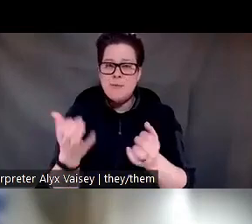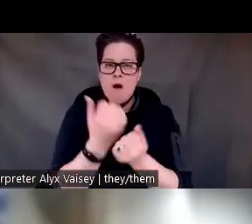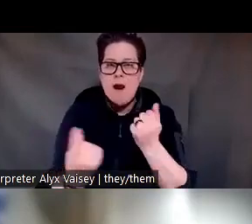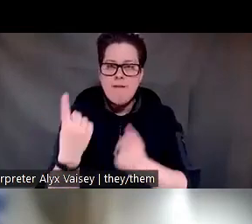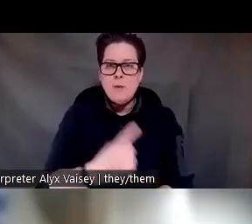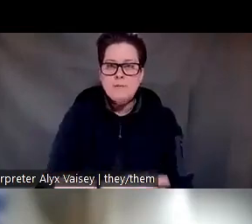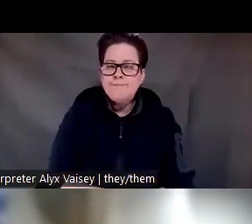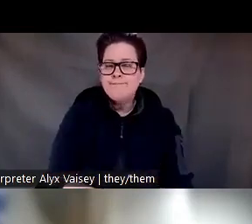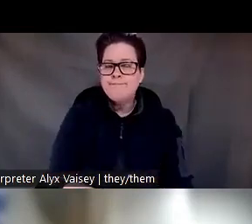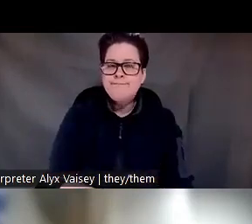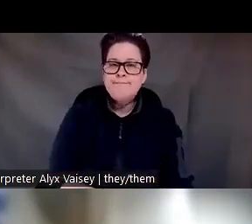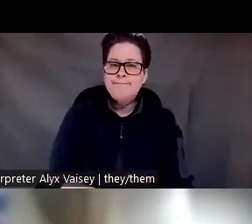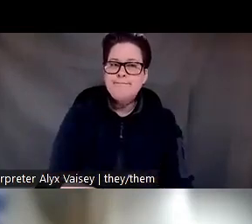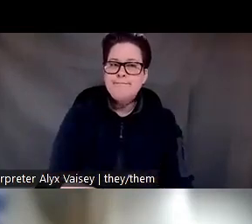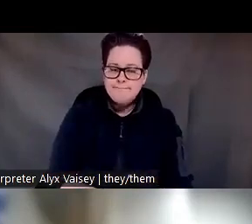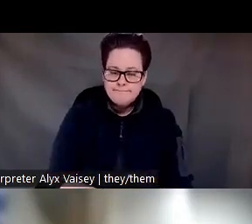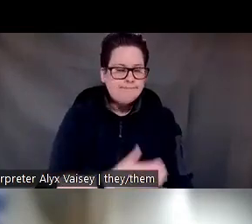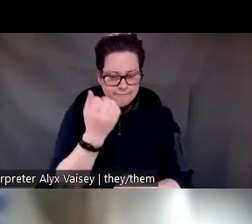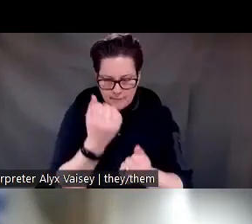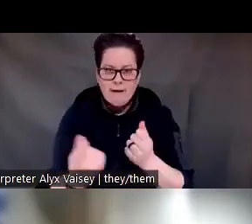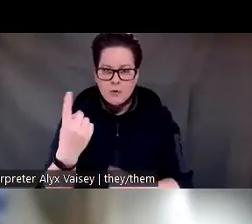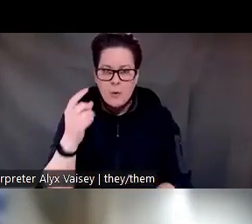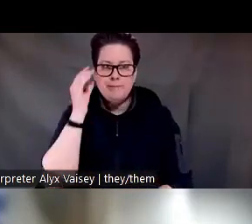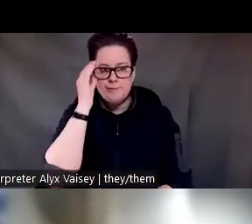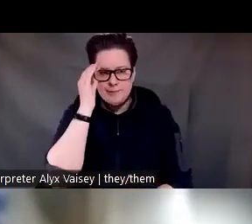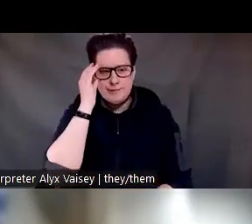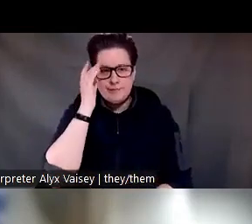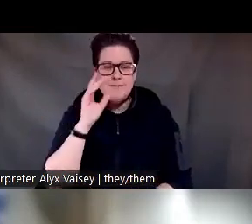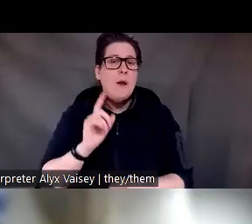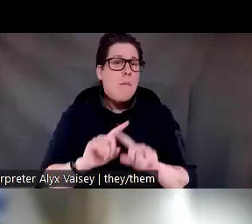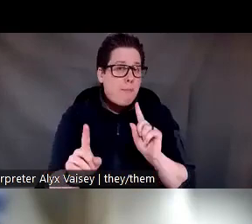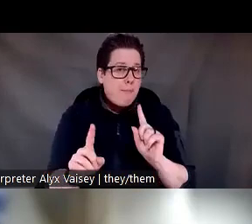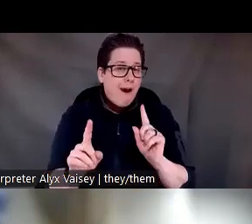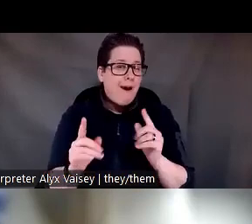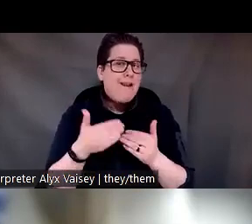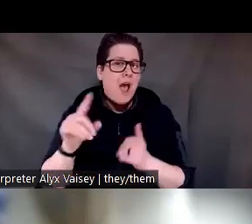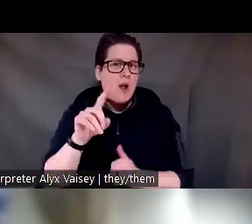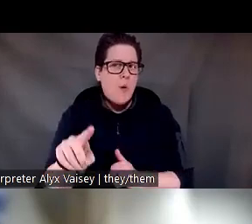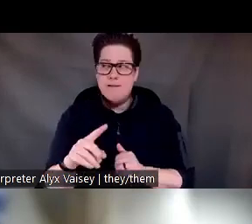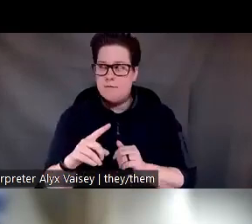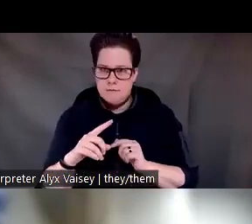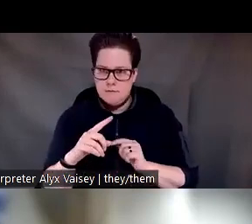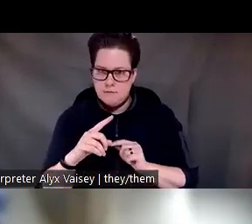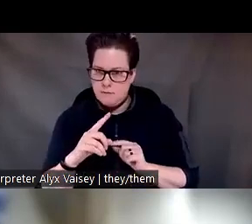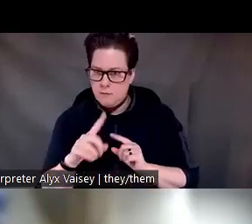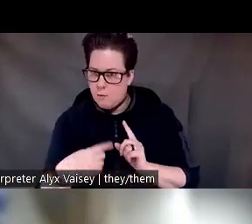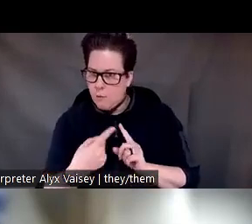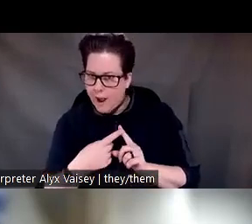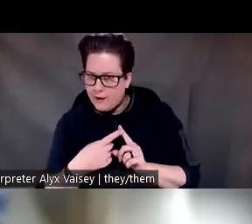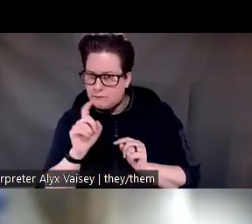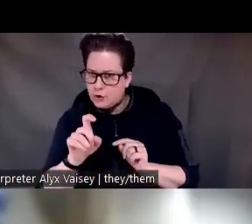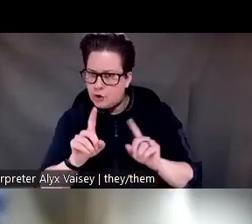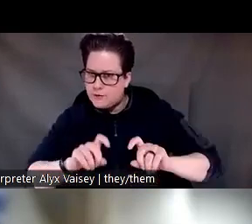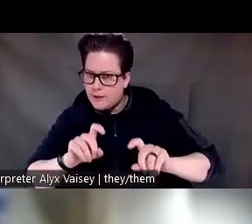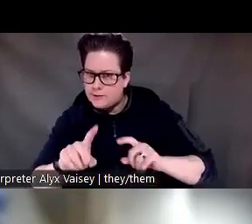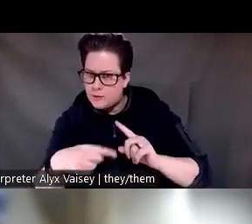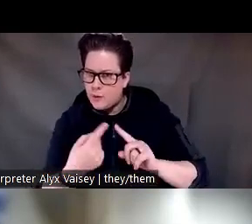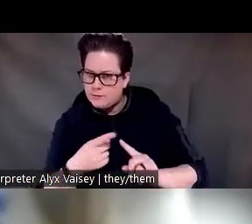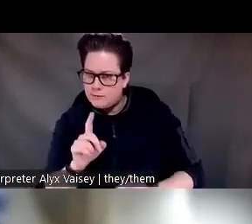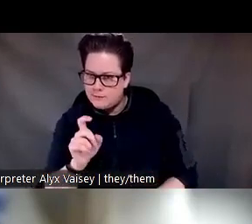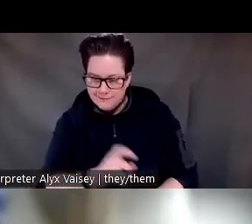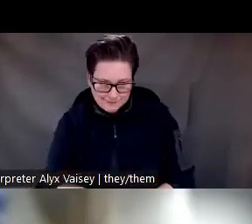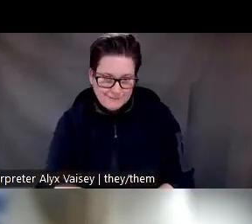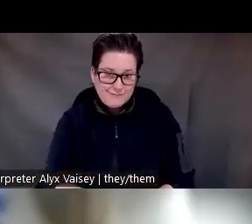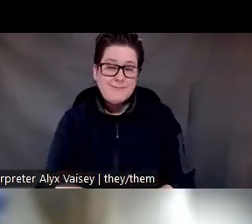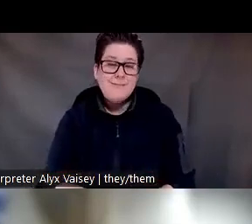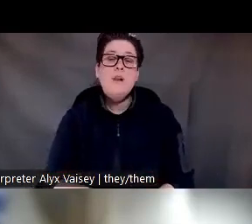colorectal cancer. The next question that we ask is, well, when should you start screening? So when you